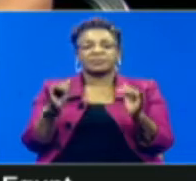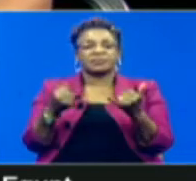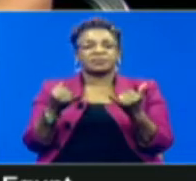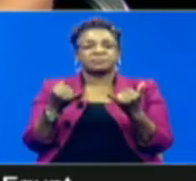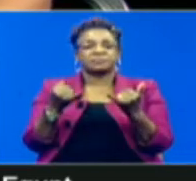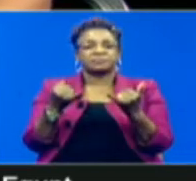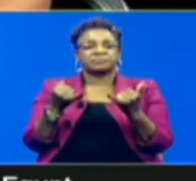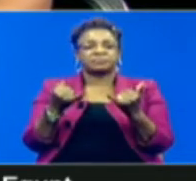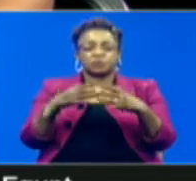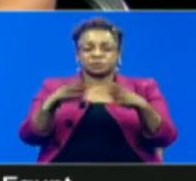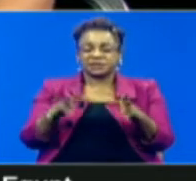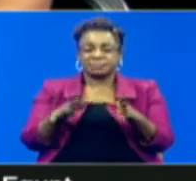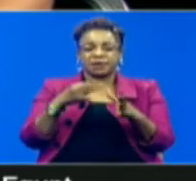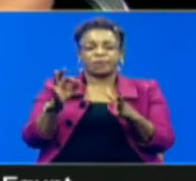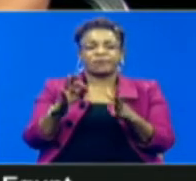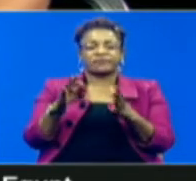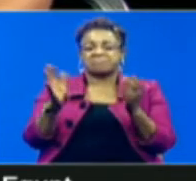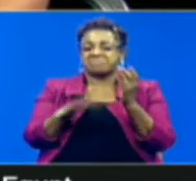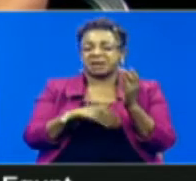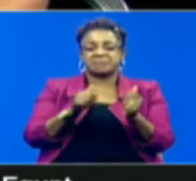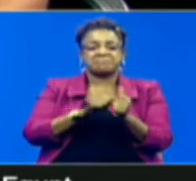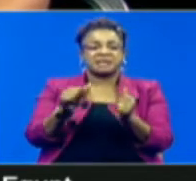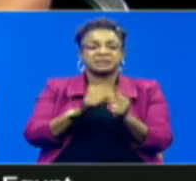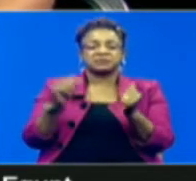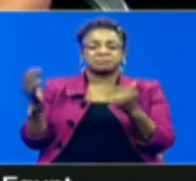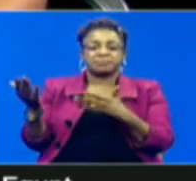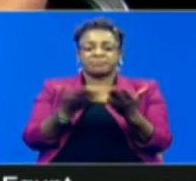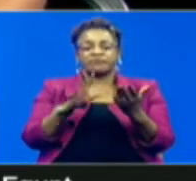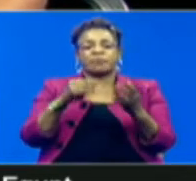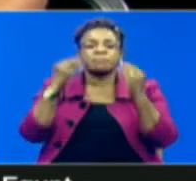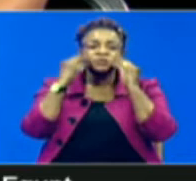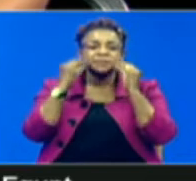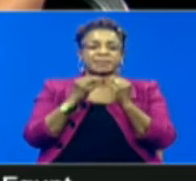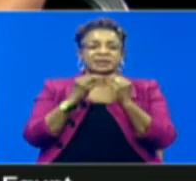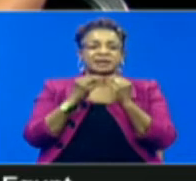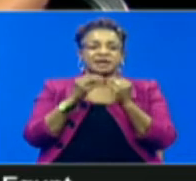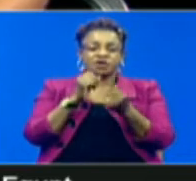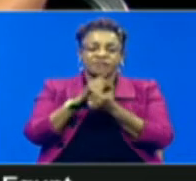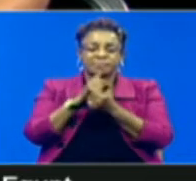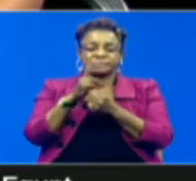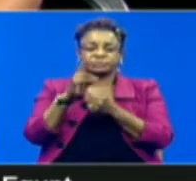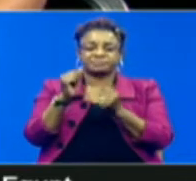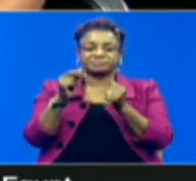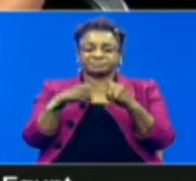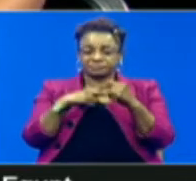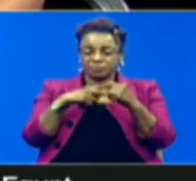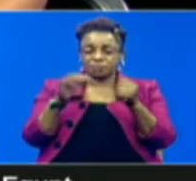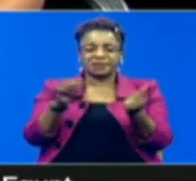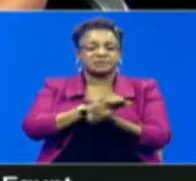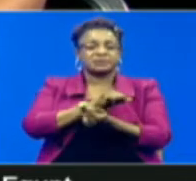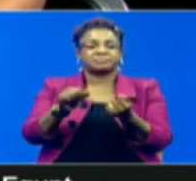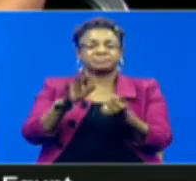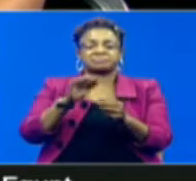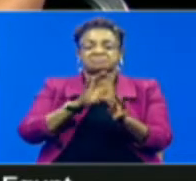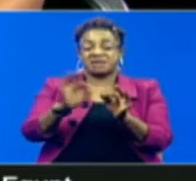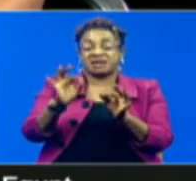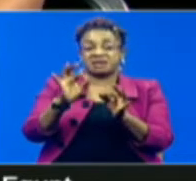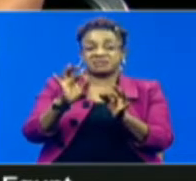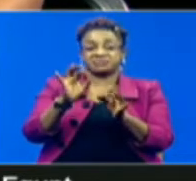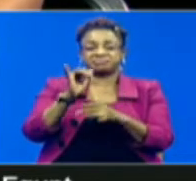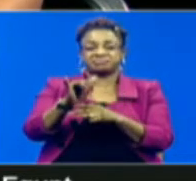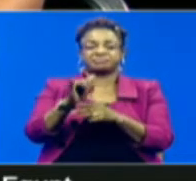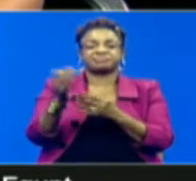Consignment of bad maize imported from Mozambique in November 2017 will be destroyed by burning in a process